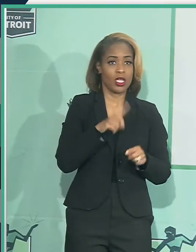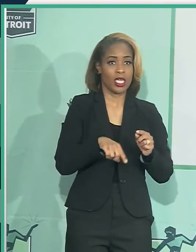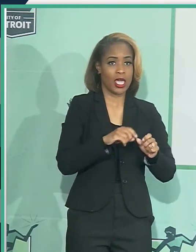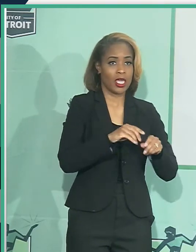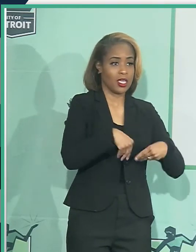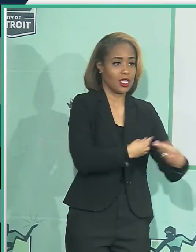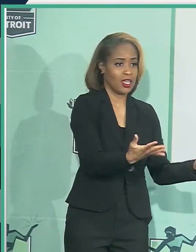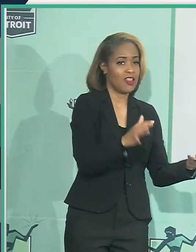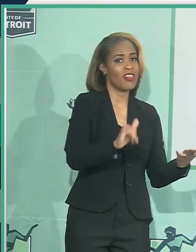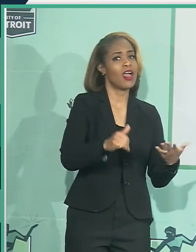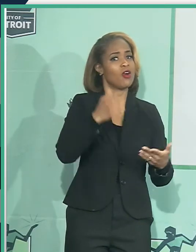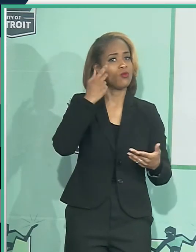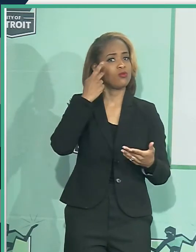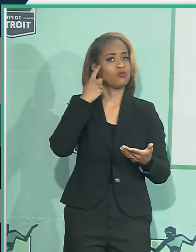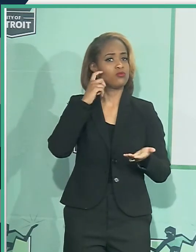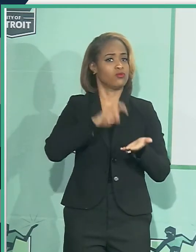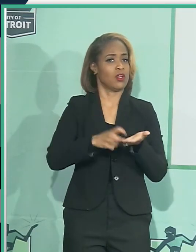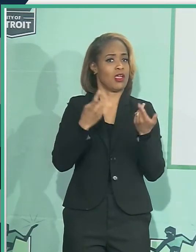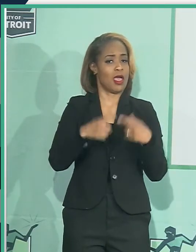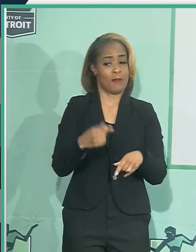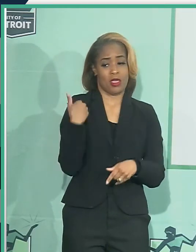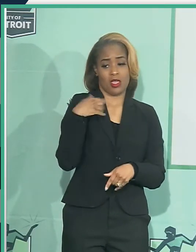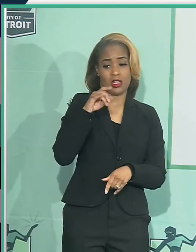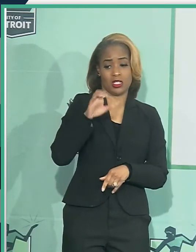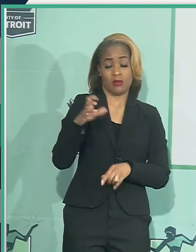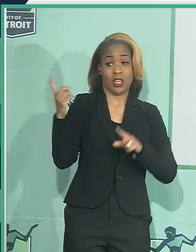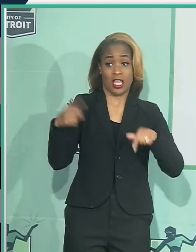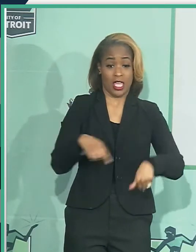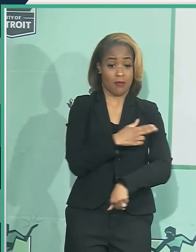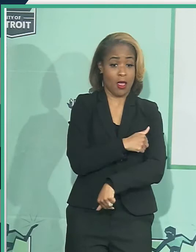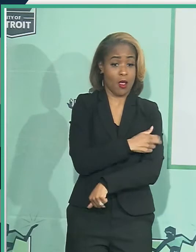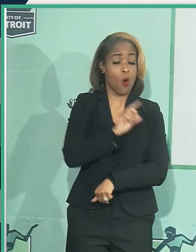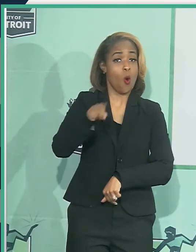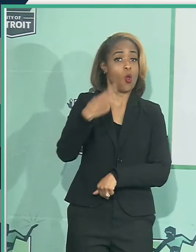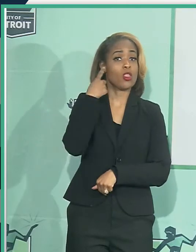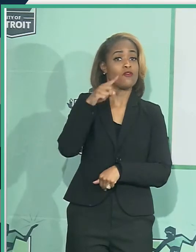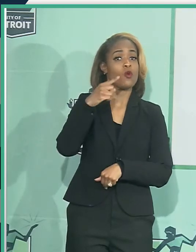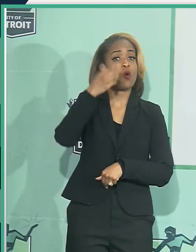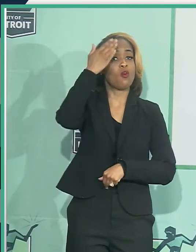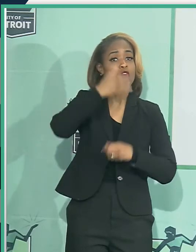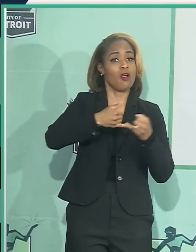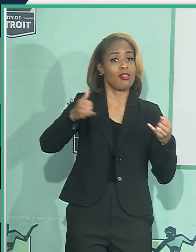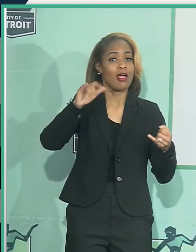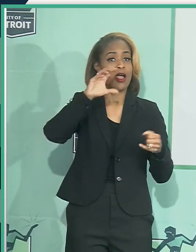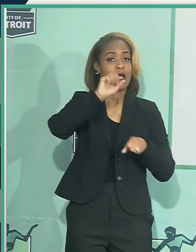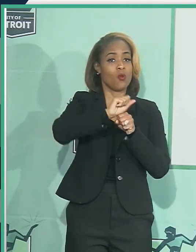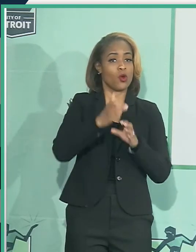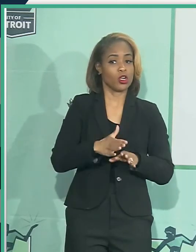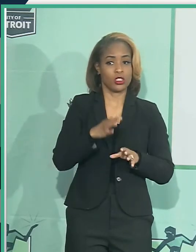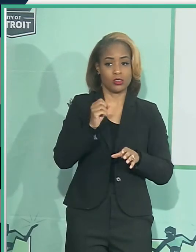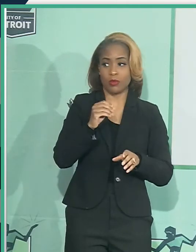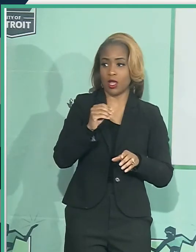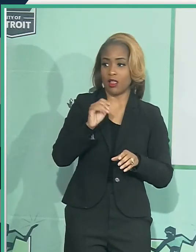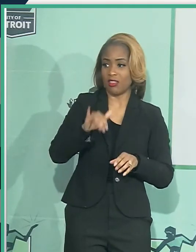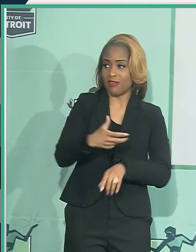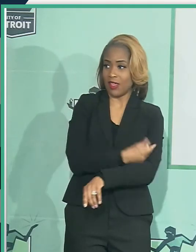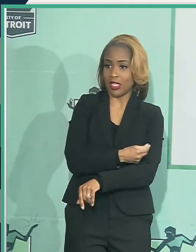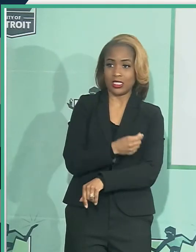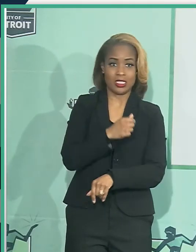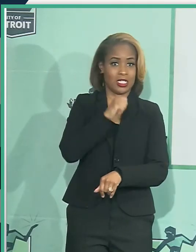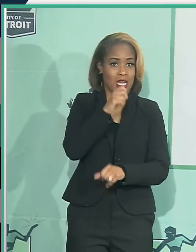saw happen in December. They came into the hospitals only for frontline workers, and they didn't get used. So she broadened